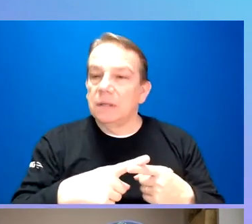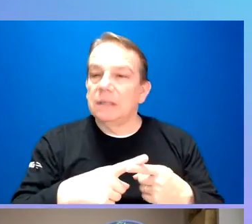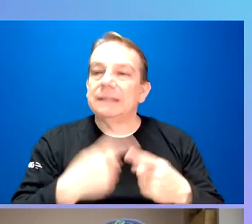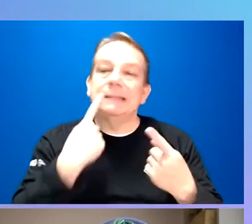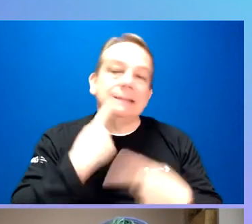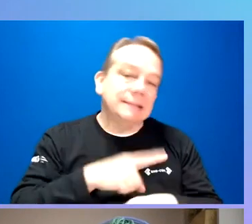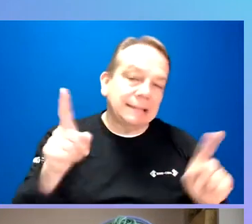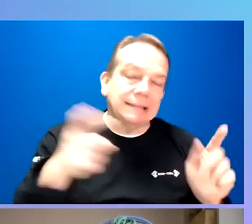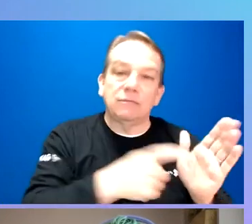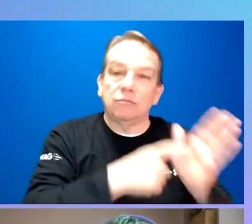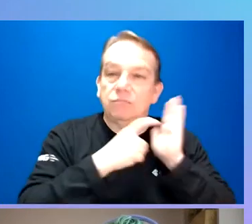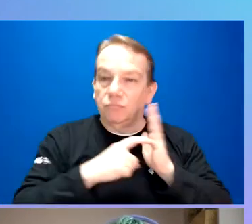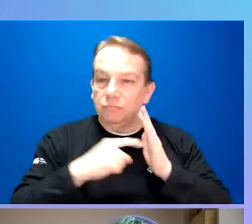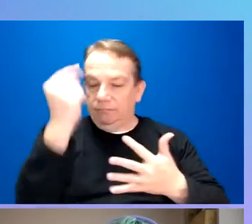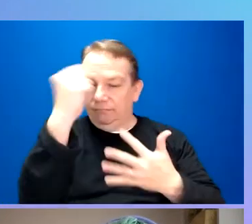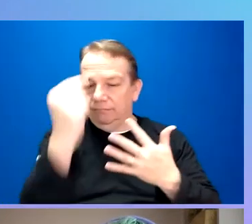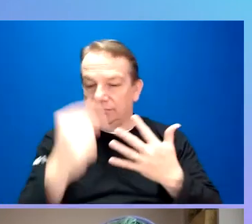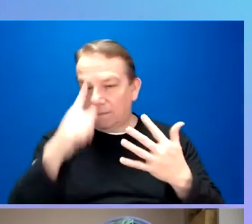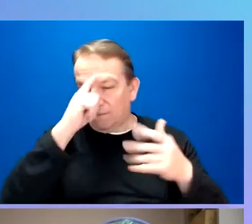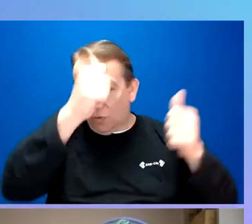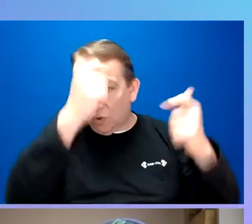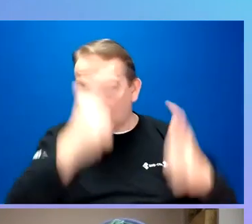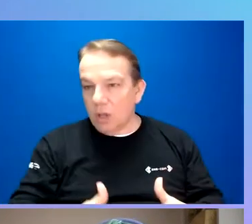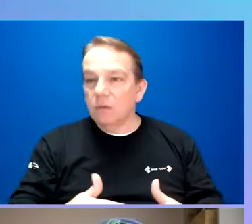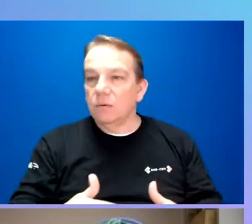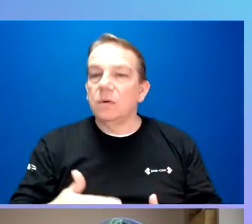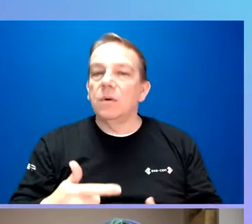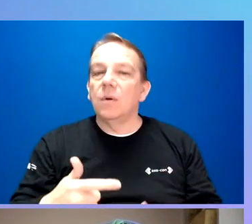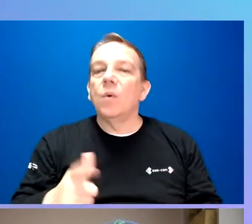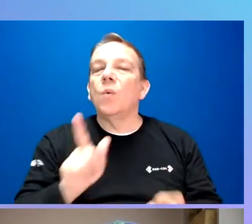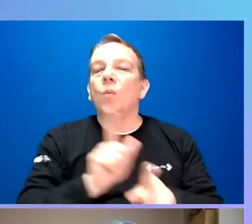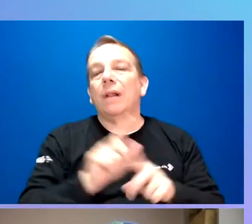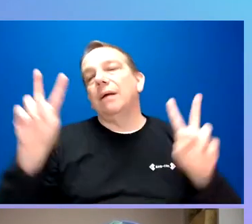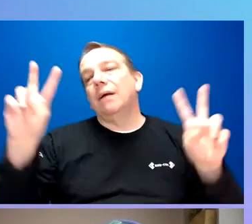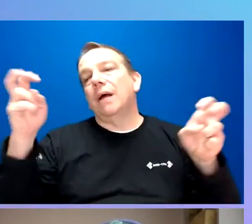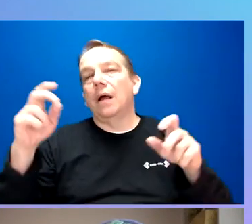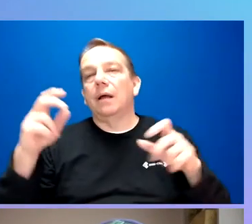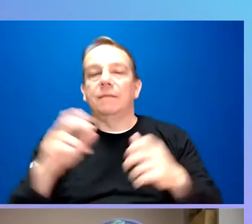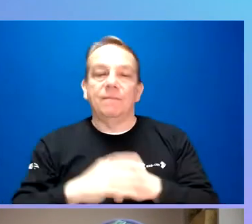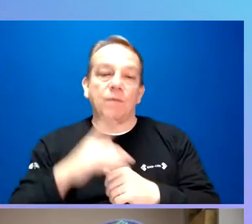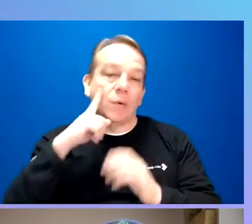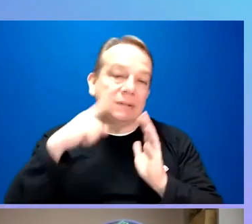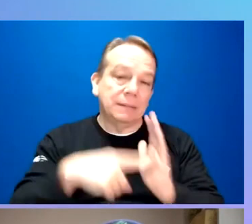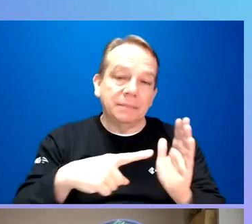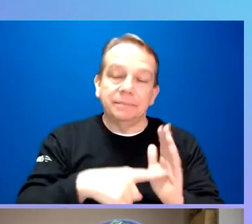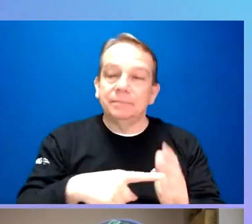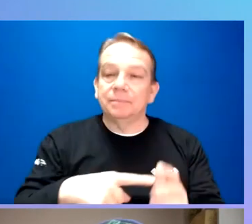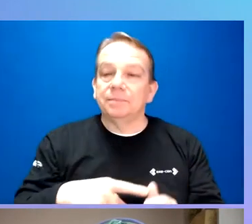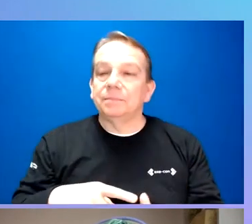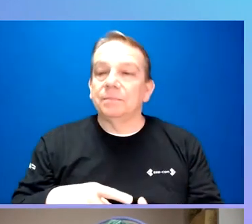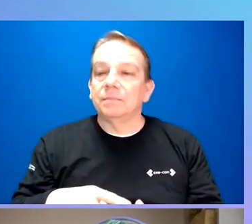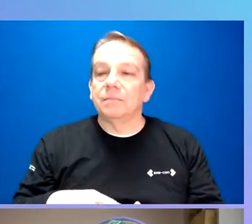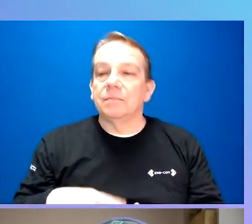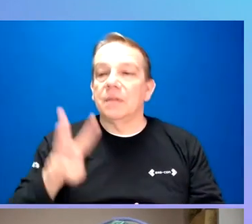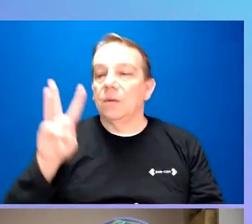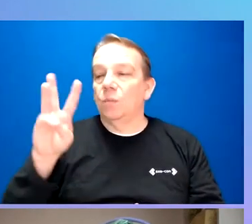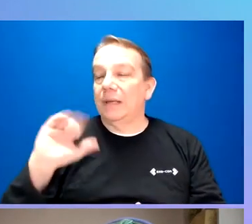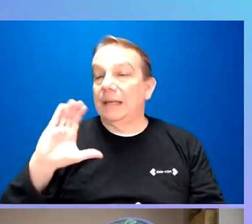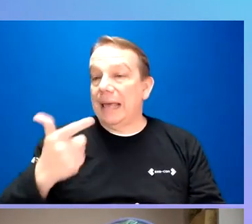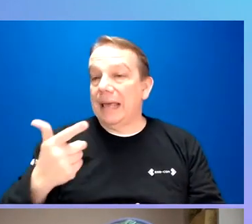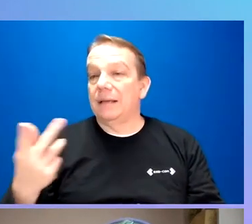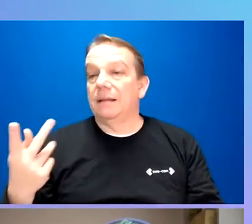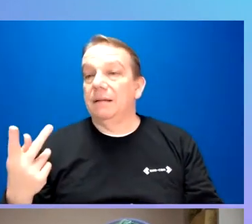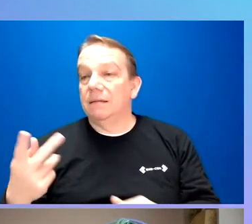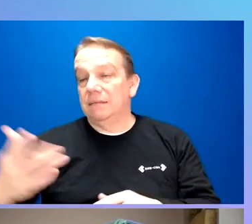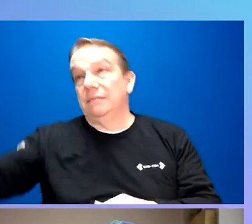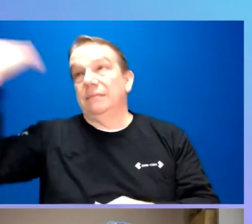success criteria. For all of these, we'll set them up with a persona quote. If you did happen to catch the WCAG 2.2 webinar that DQ had